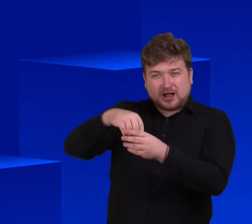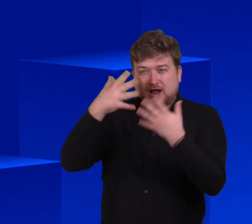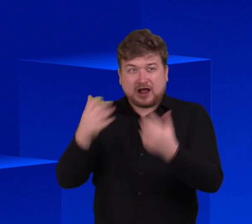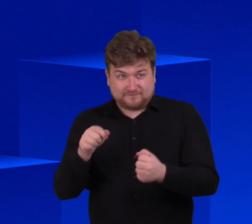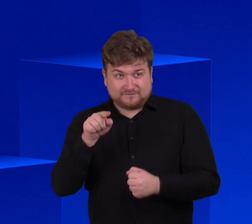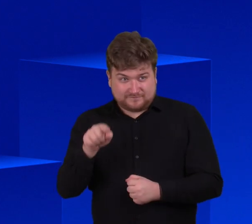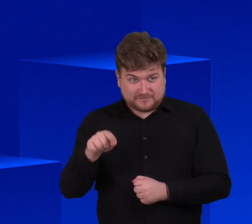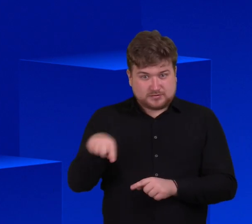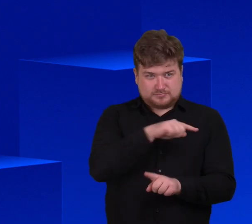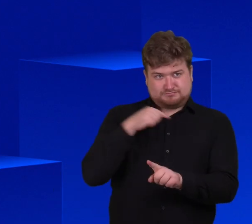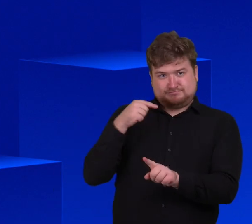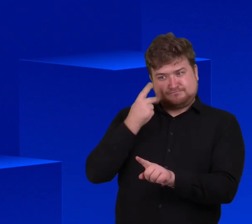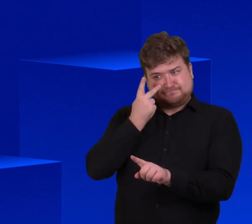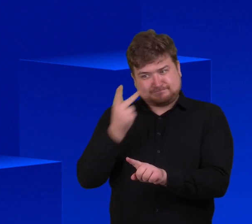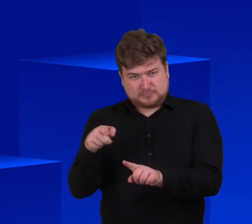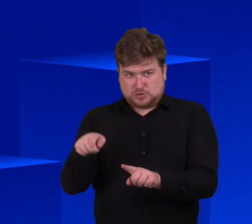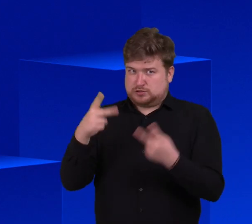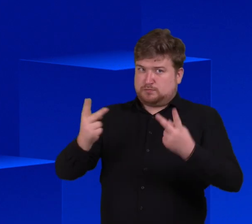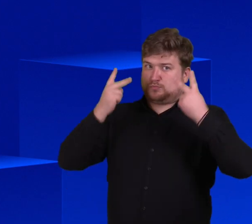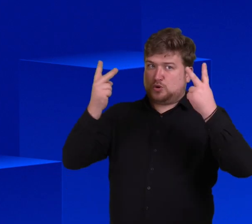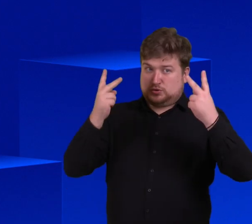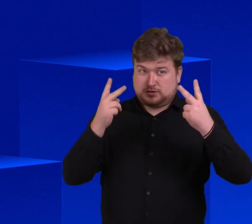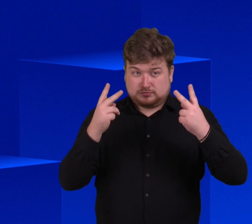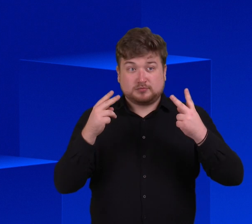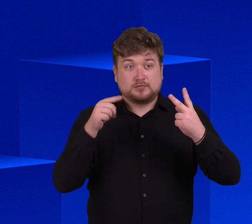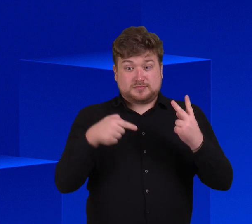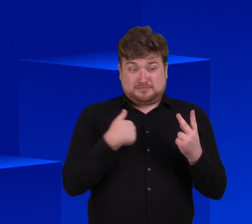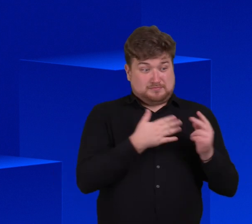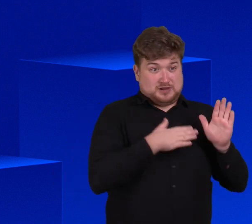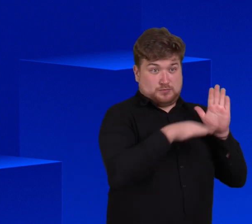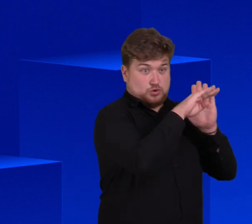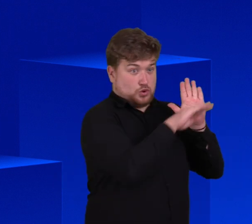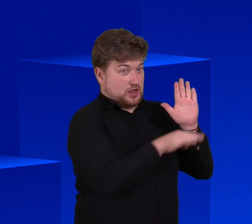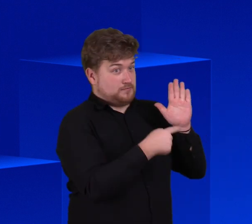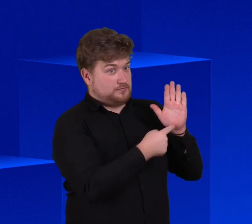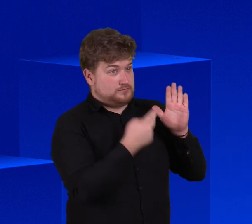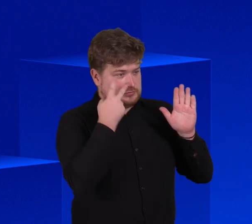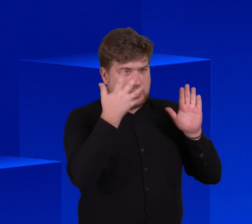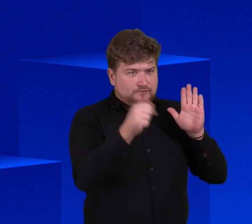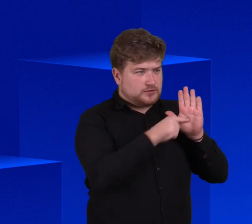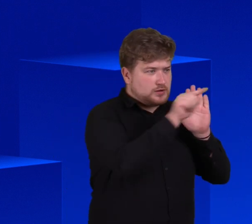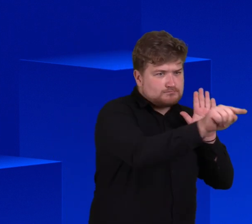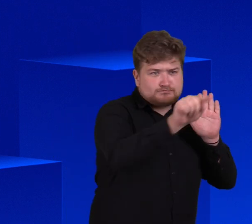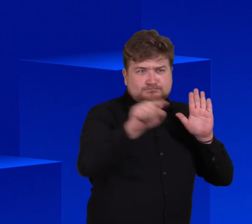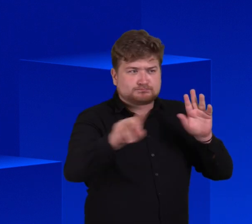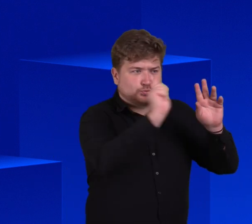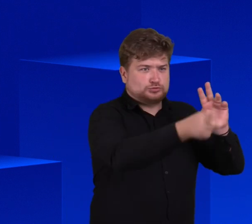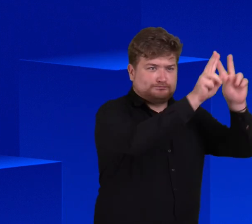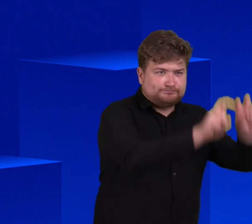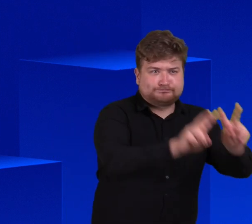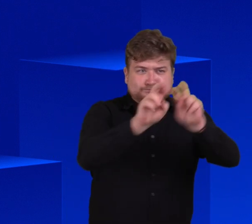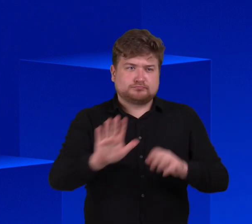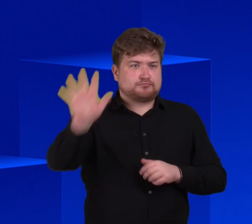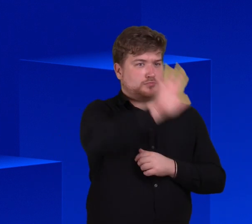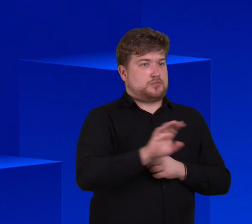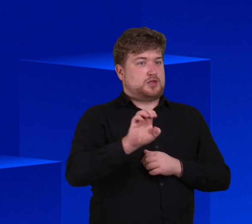the EU countries, the EU institutions, the regions and local authorities, but also to the authorities of the